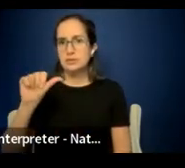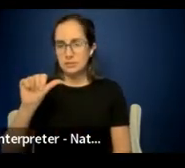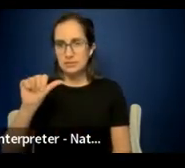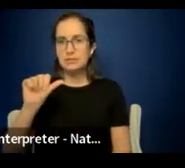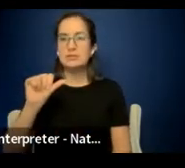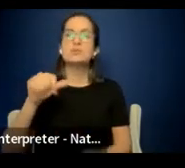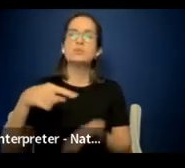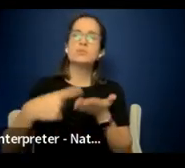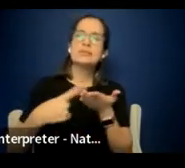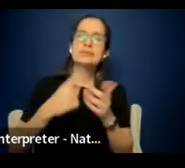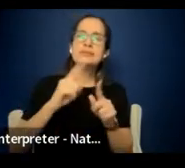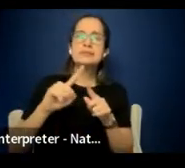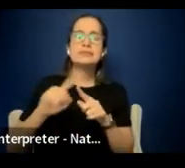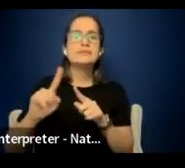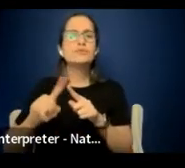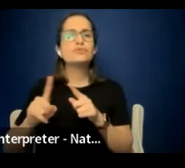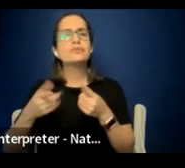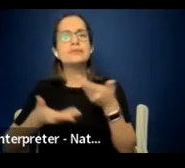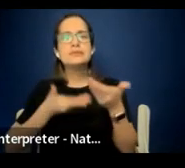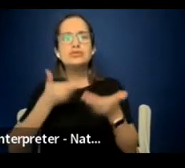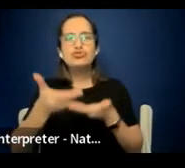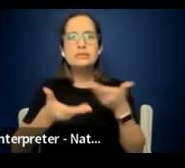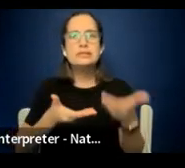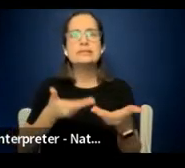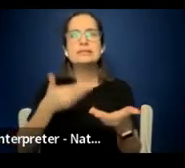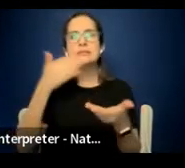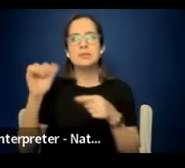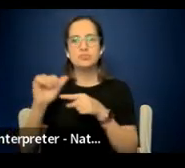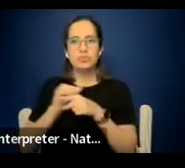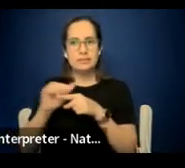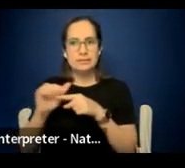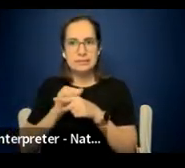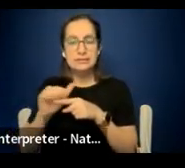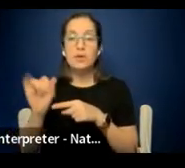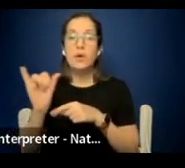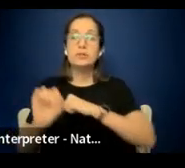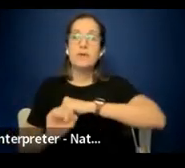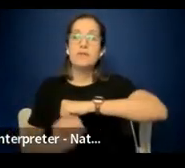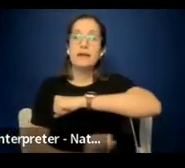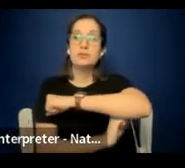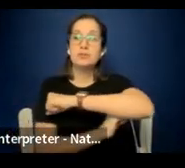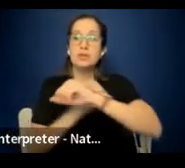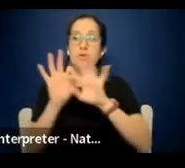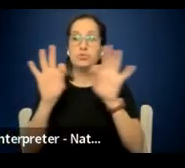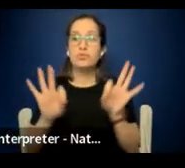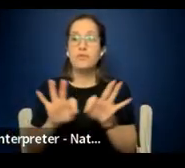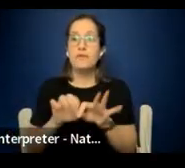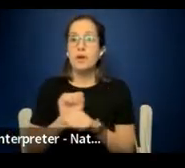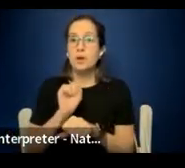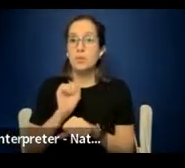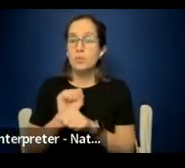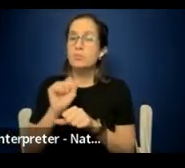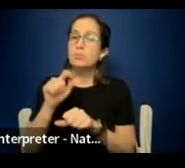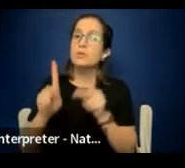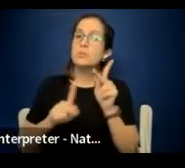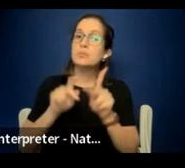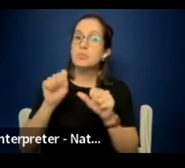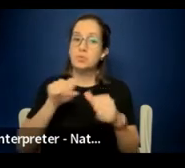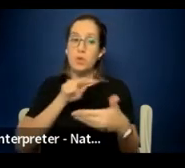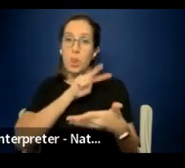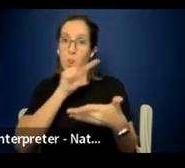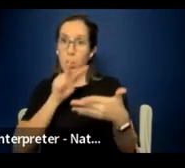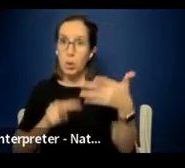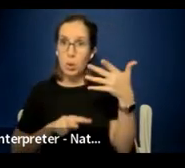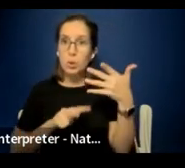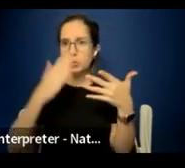of suggestions and best practices, and also some foundational frameworks that people can look at and build off of. So